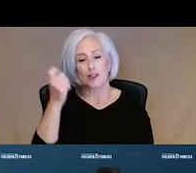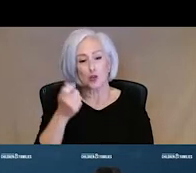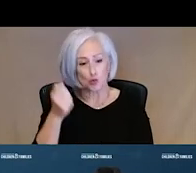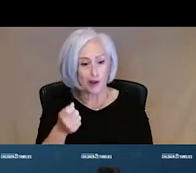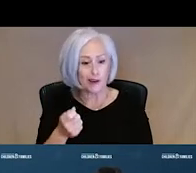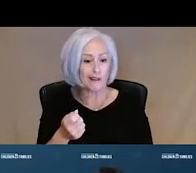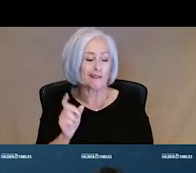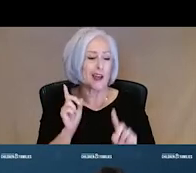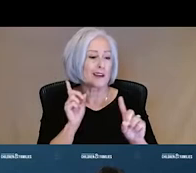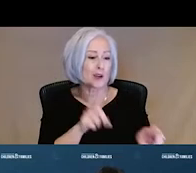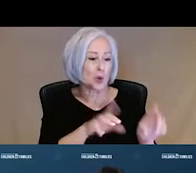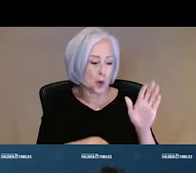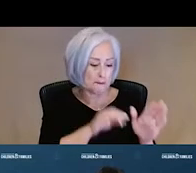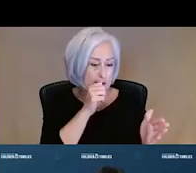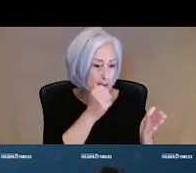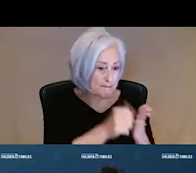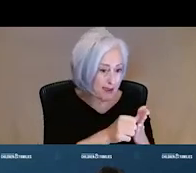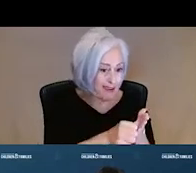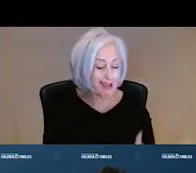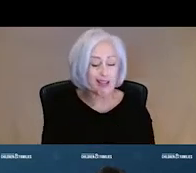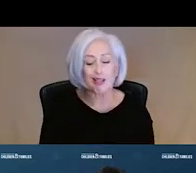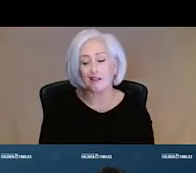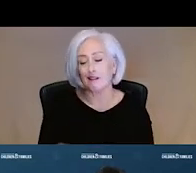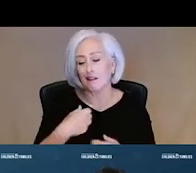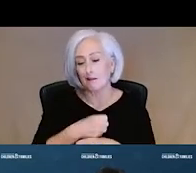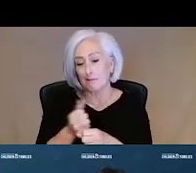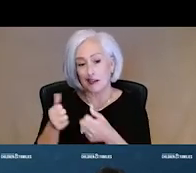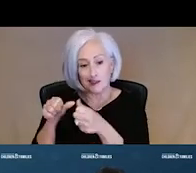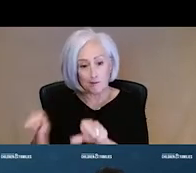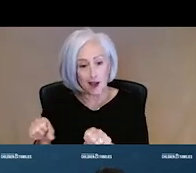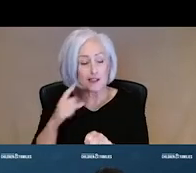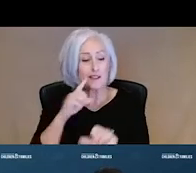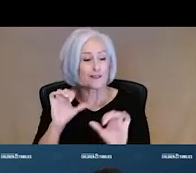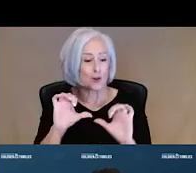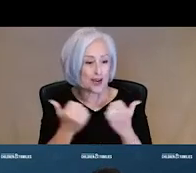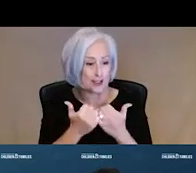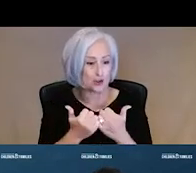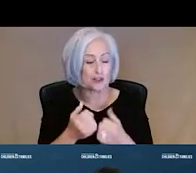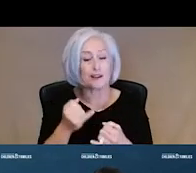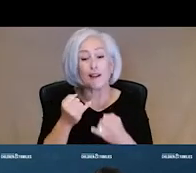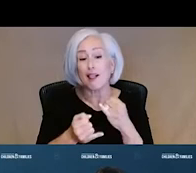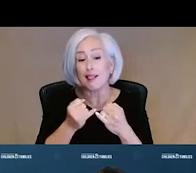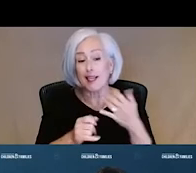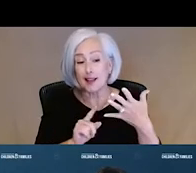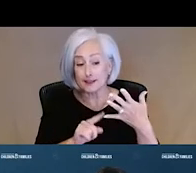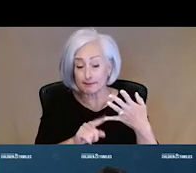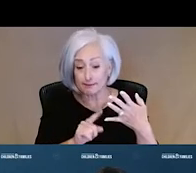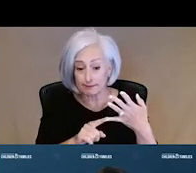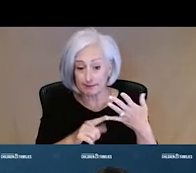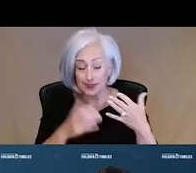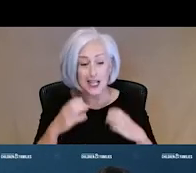bank for the agency. Okay, last one. Client assistance in the form of a rental